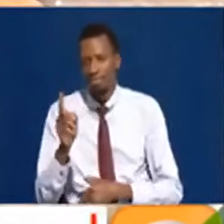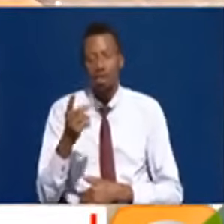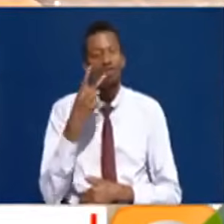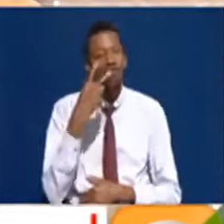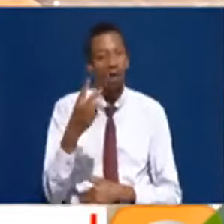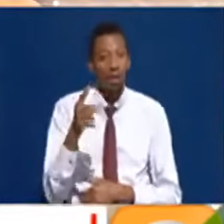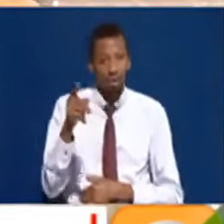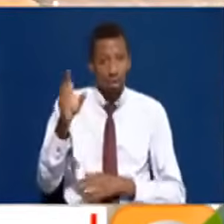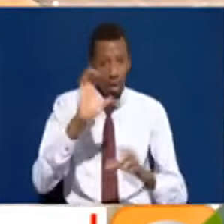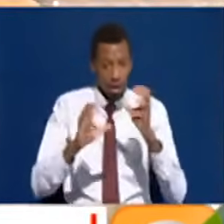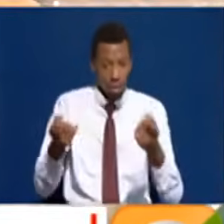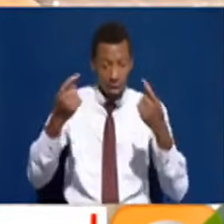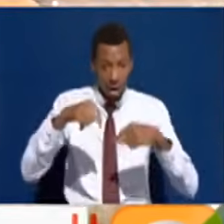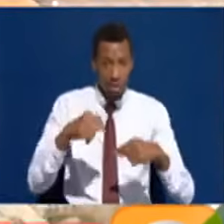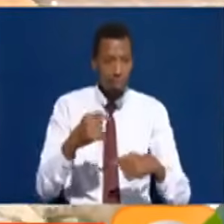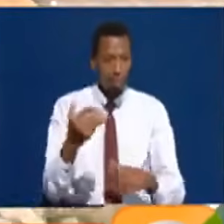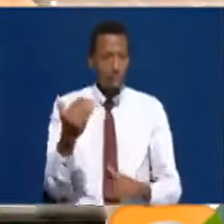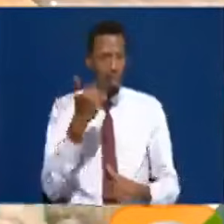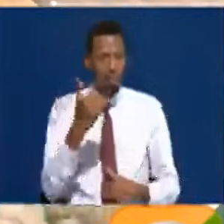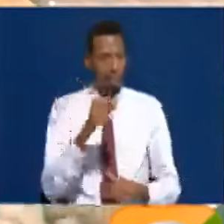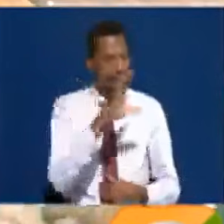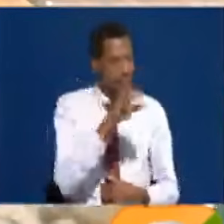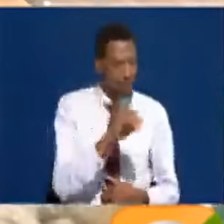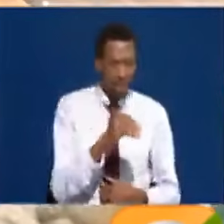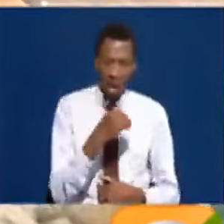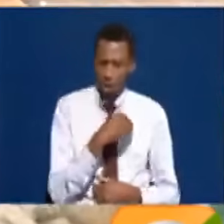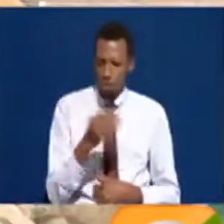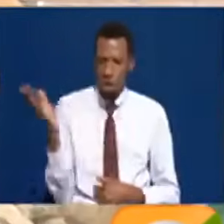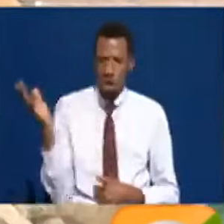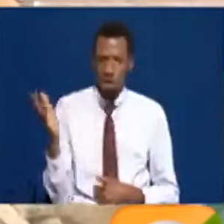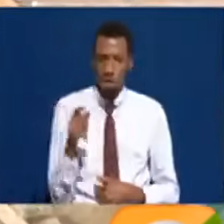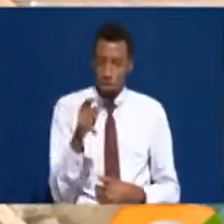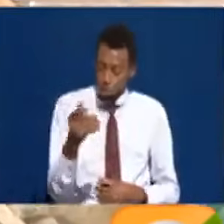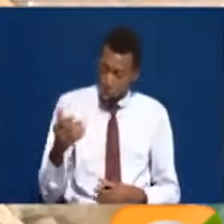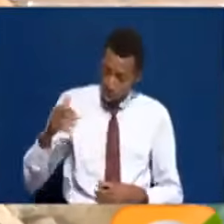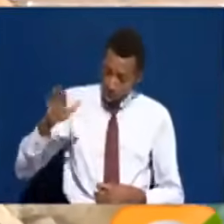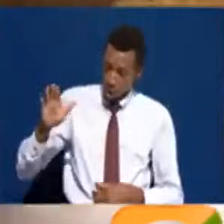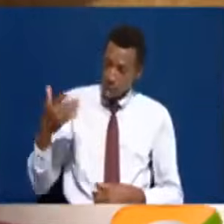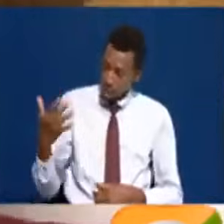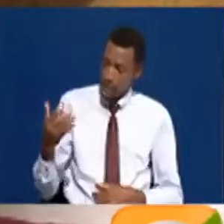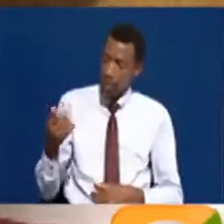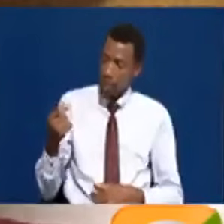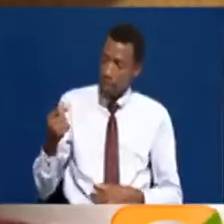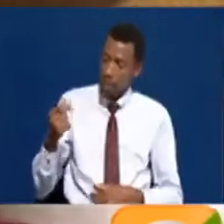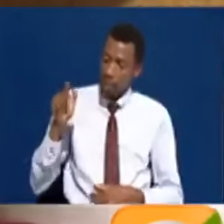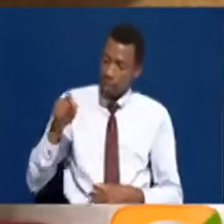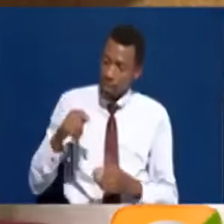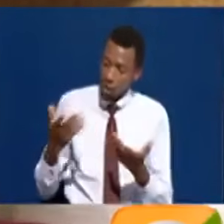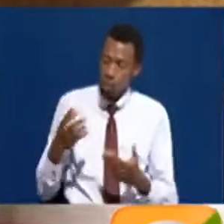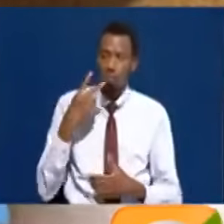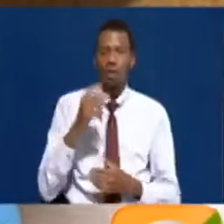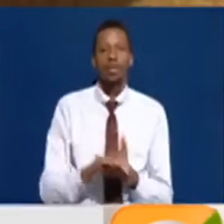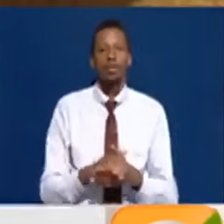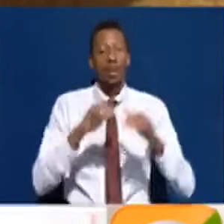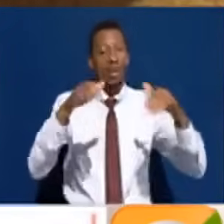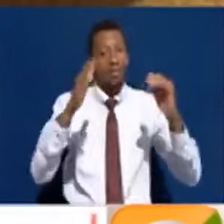kikuja, usikuje unauliza ti mahindi ni 50 bob. Wewe unakuja tu ukibeba 200 kwa mkono. Wakulima wanatuletea na